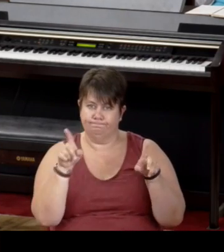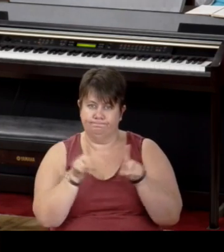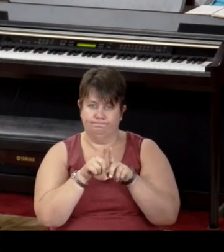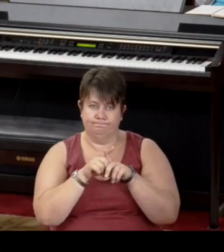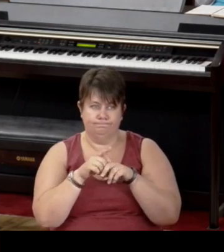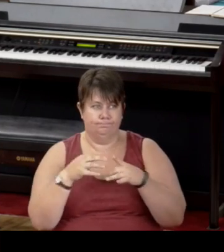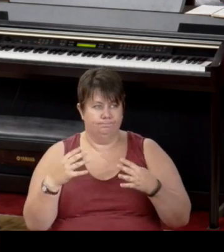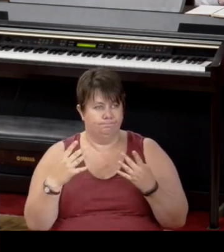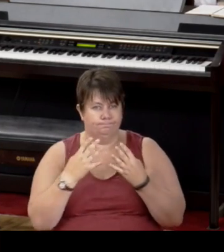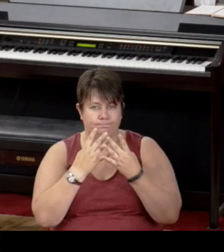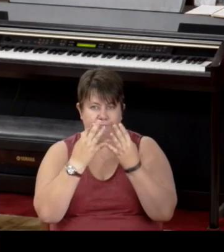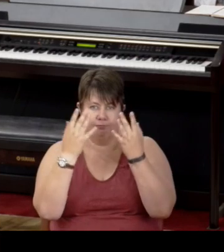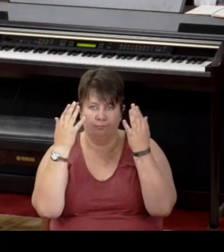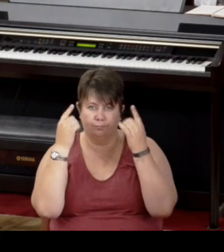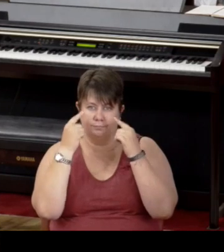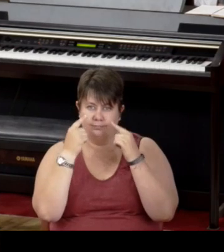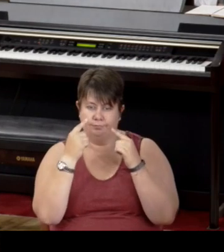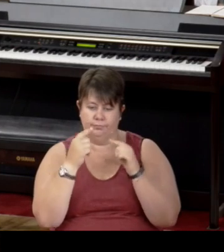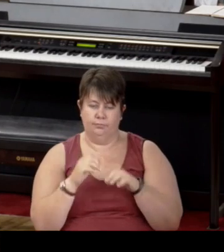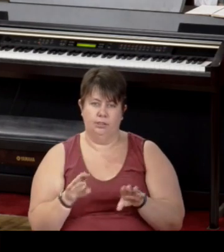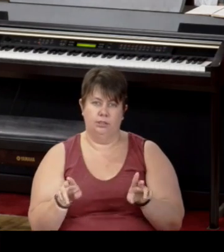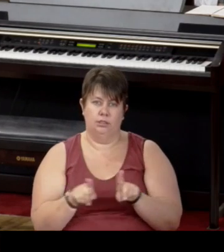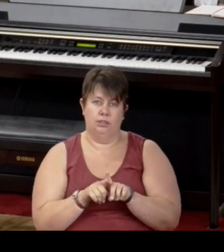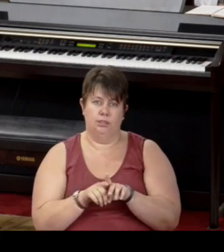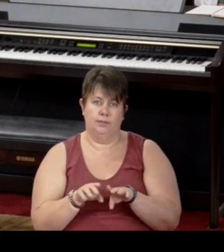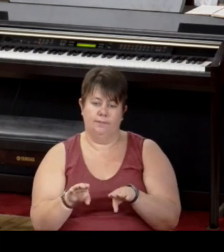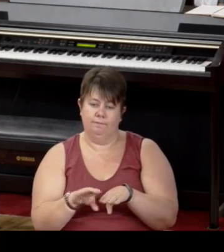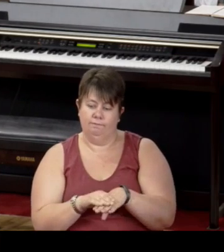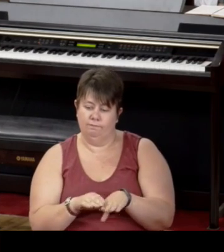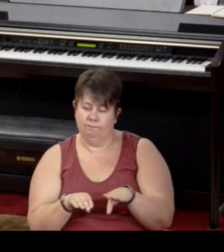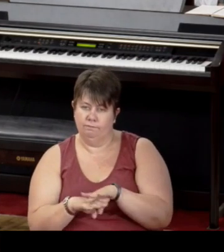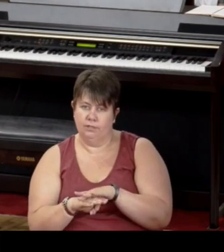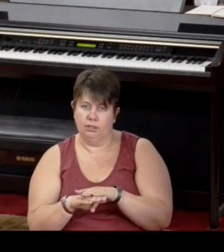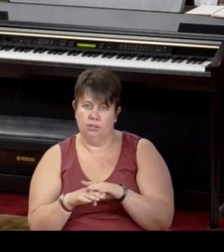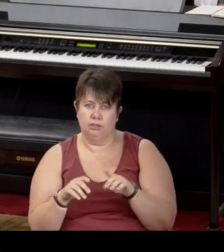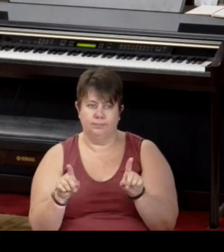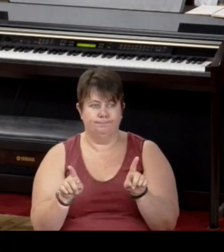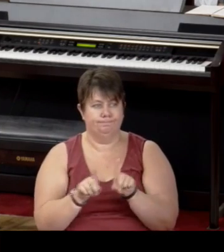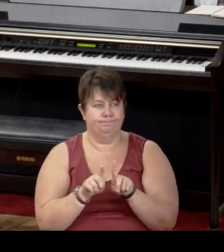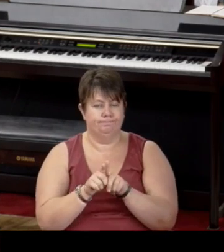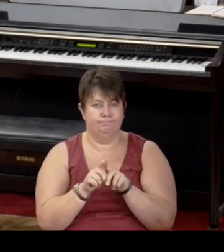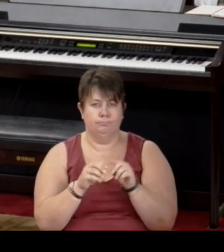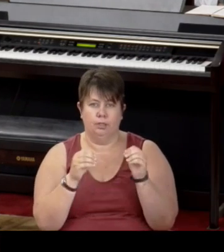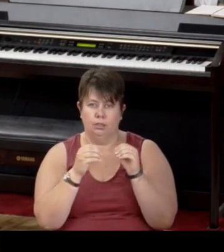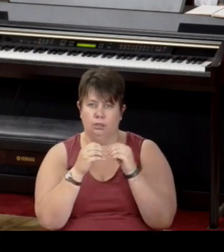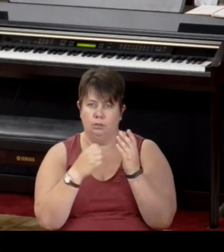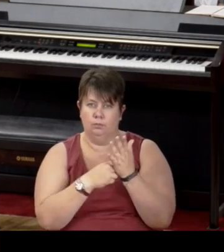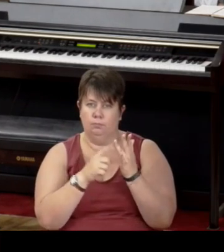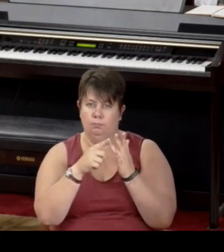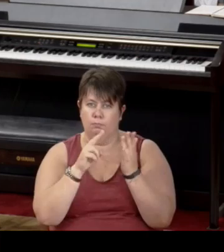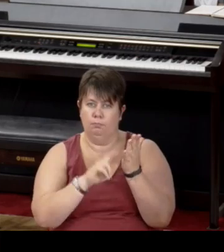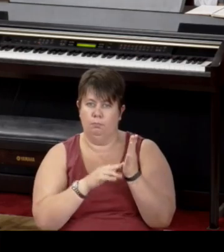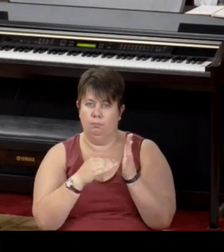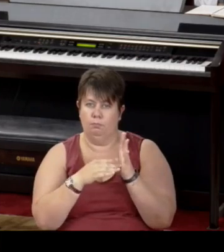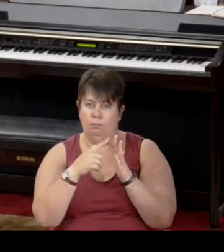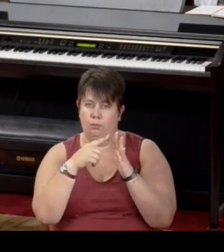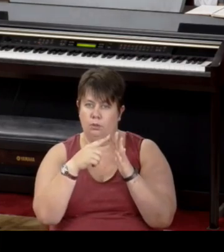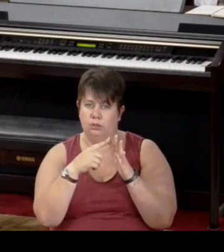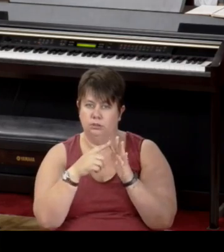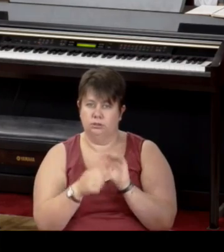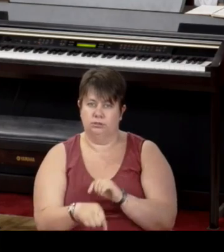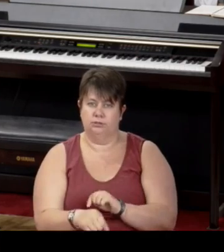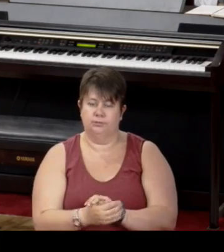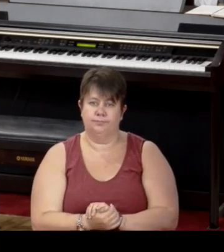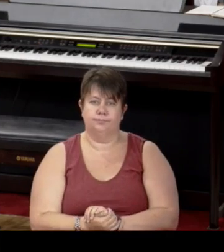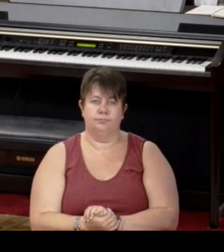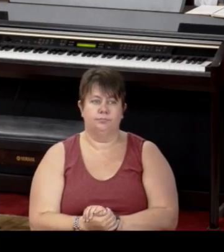feet like burnished bronze, which is an incredible, if you try and picture that, take